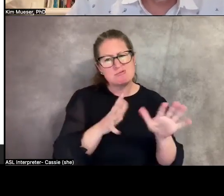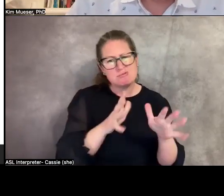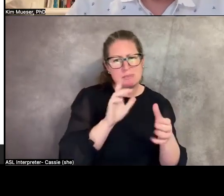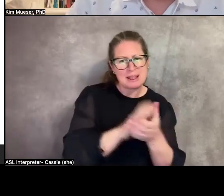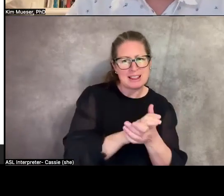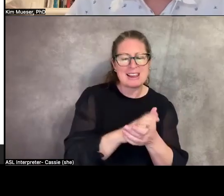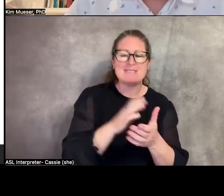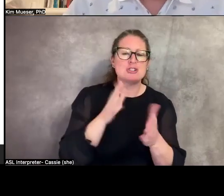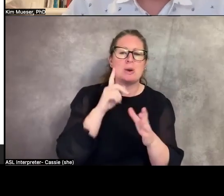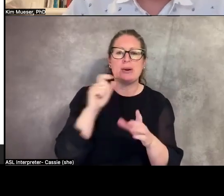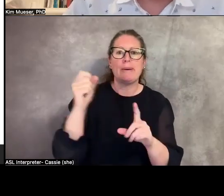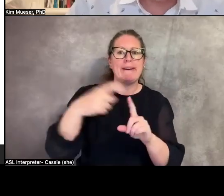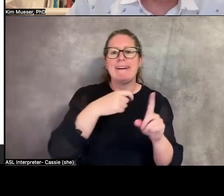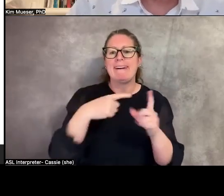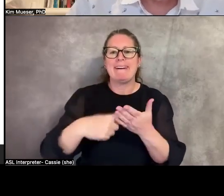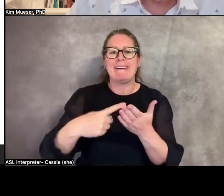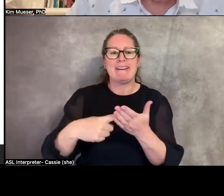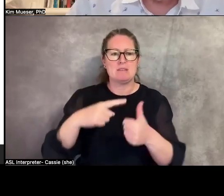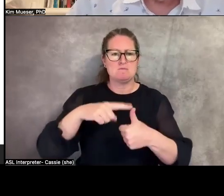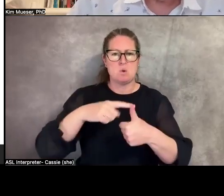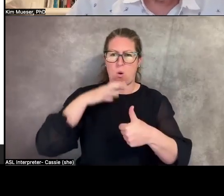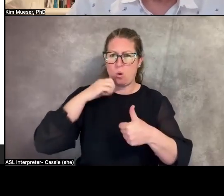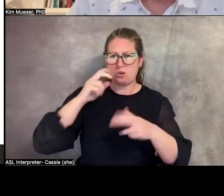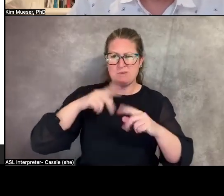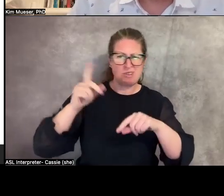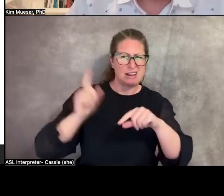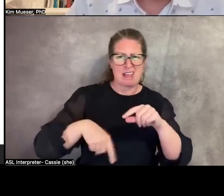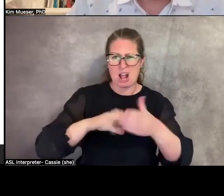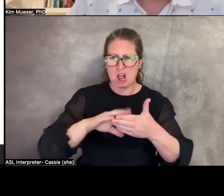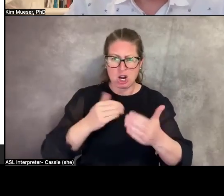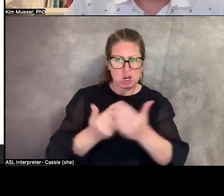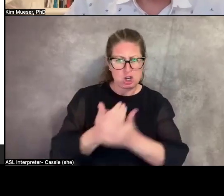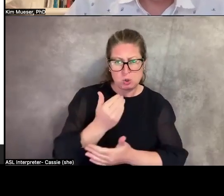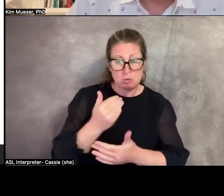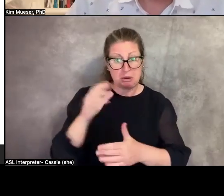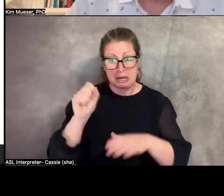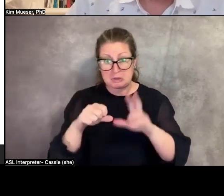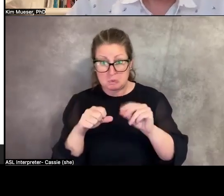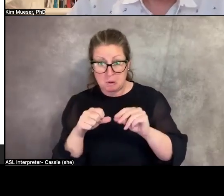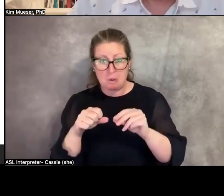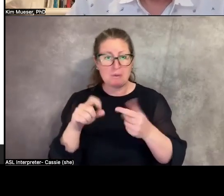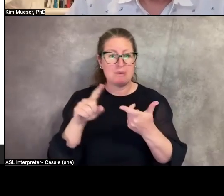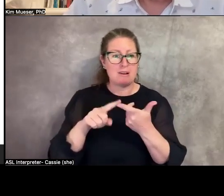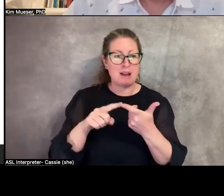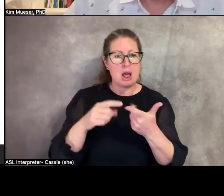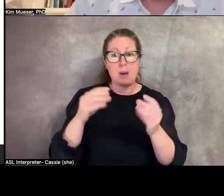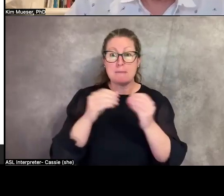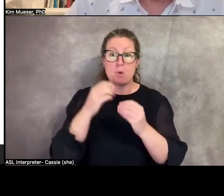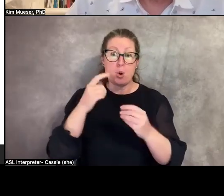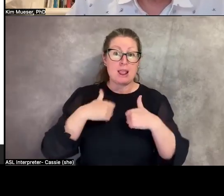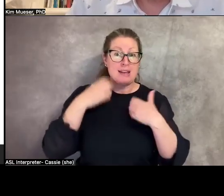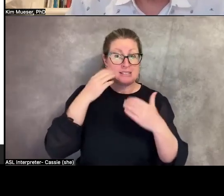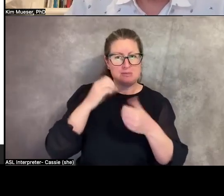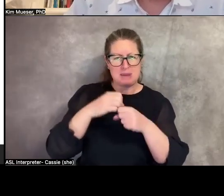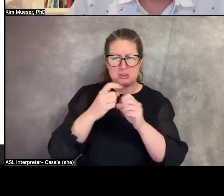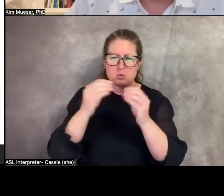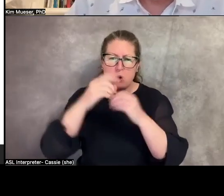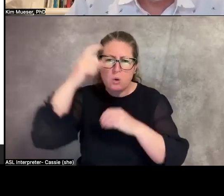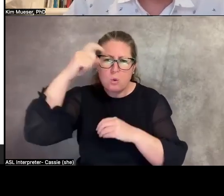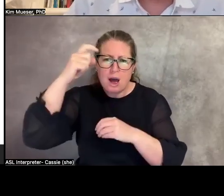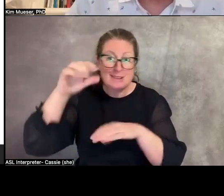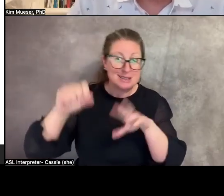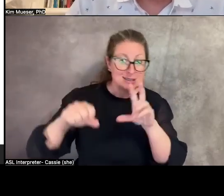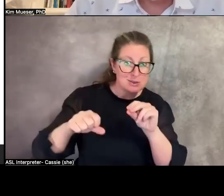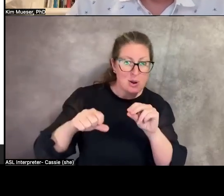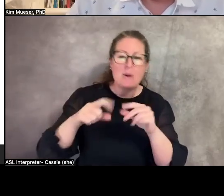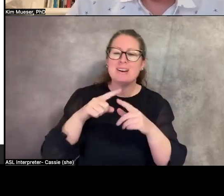discussion. Hey, older people can't learn new things, or more life experiences makes you wiser, and so on. And these are all what we would consider to be